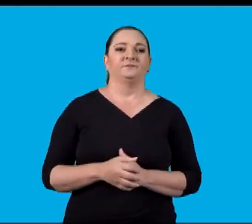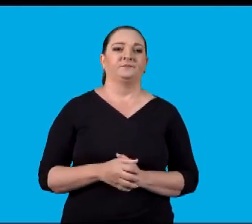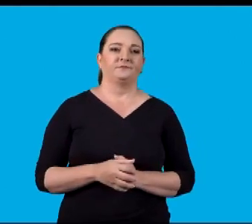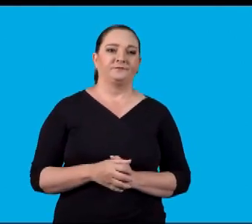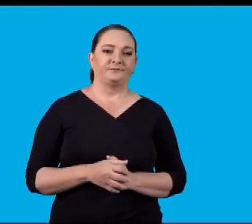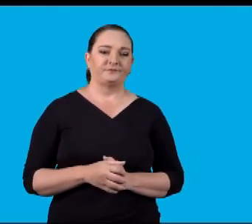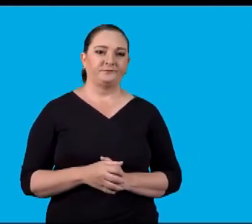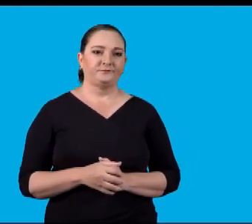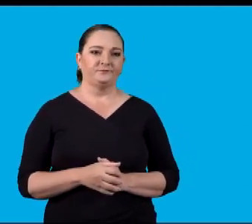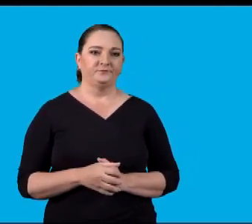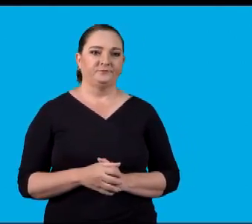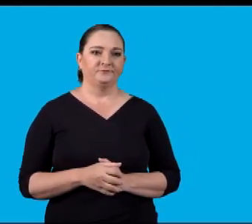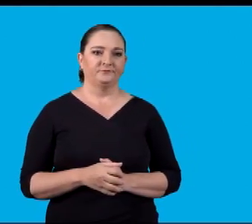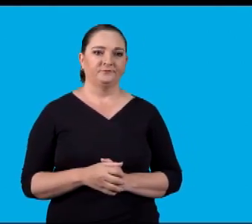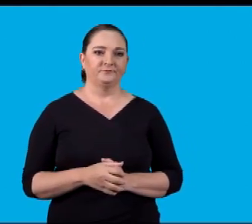minus